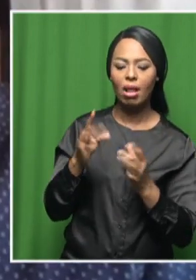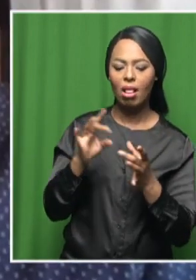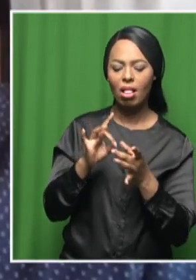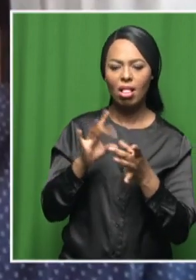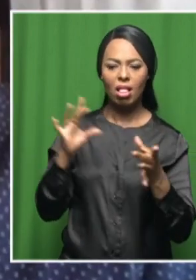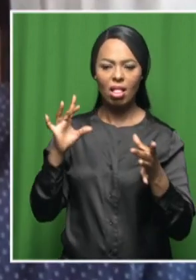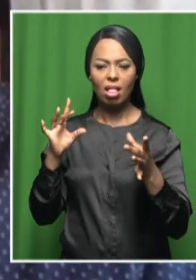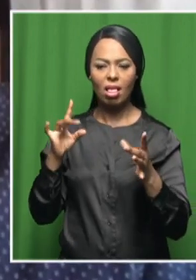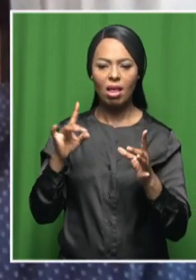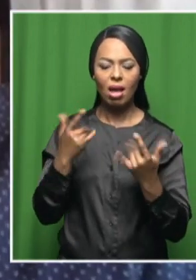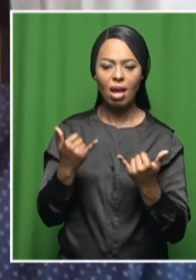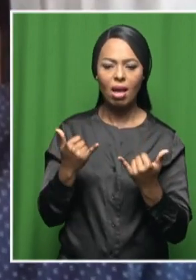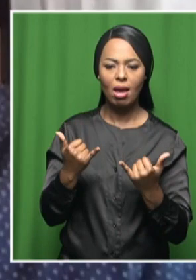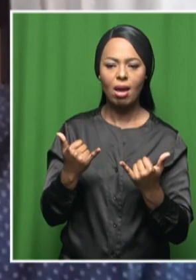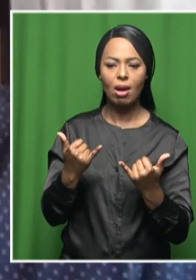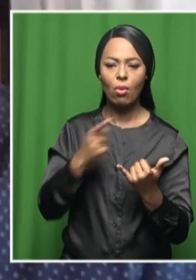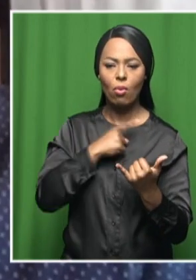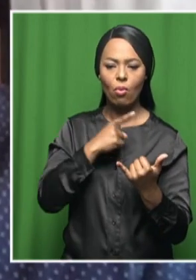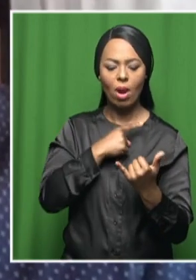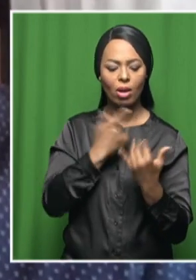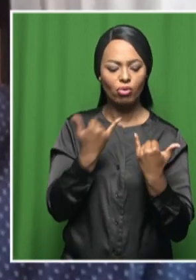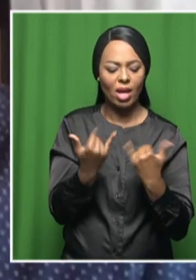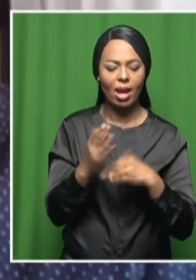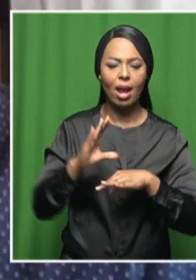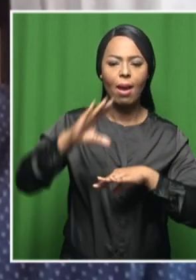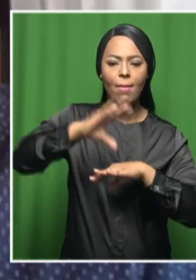is said to be at the center of today's capitalism.